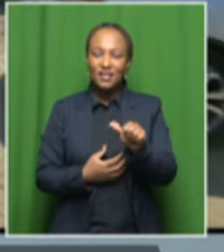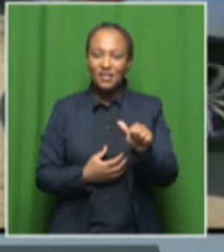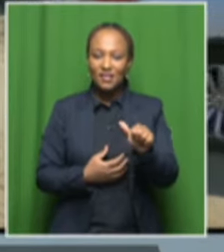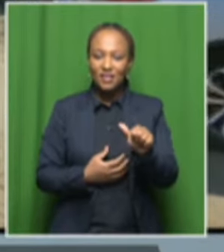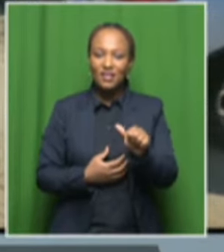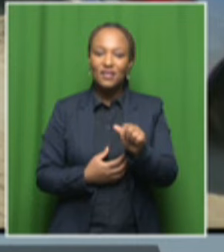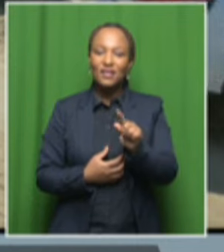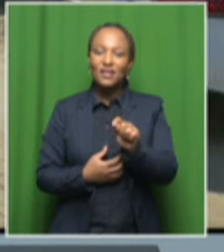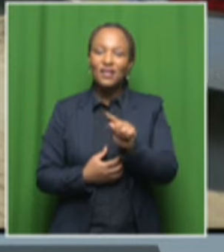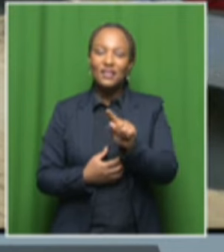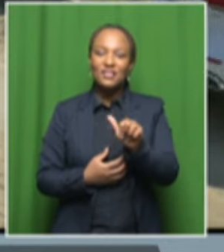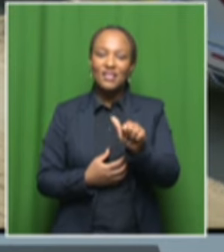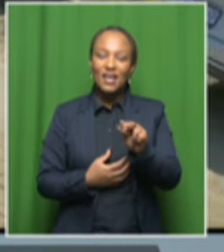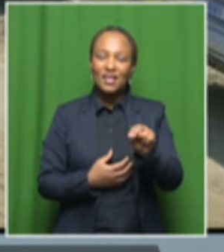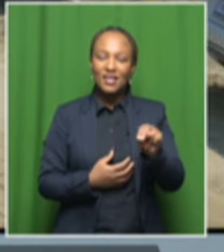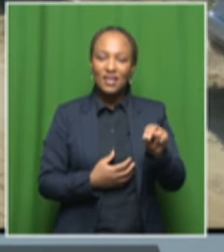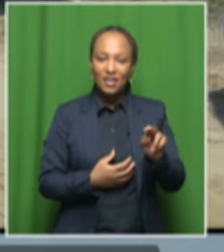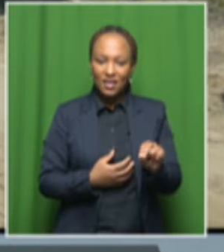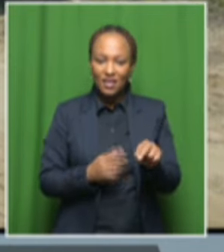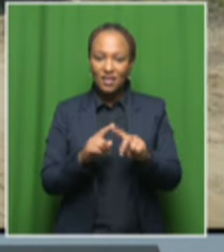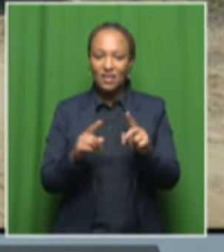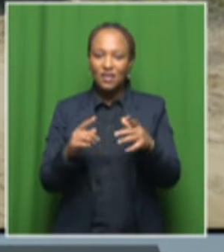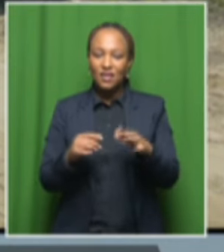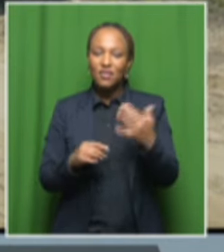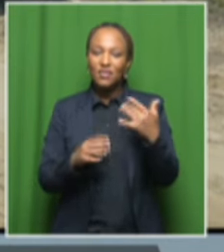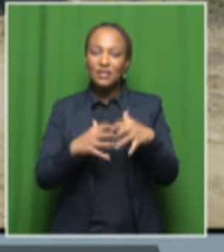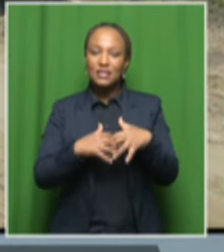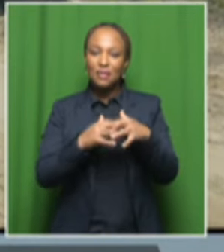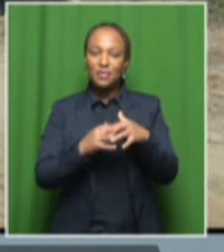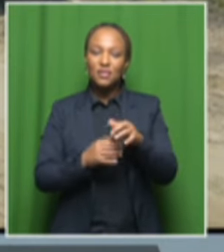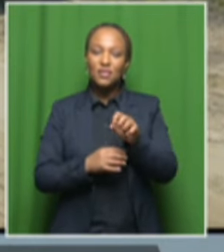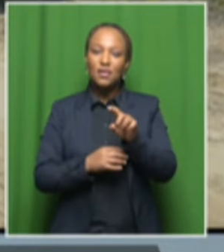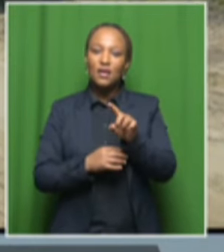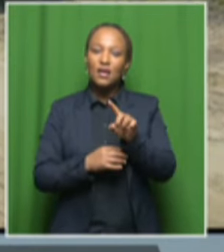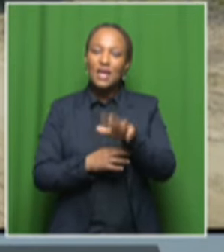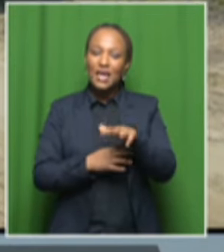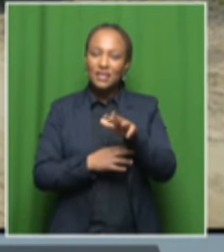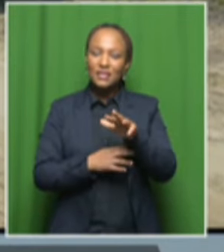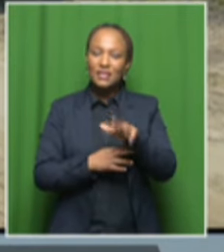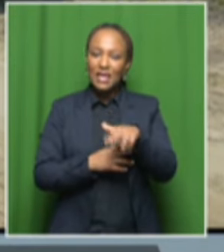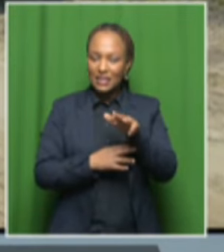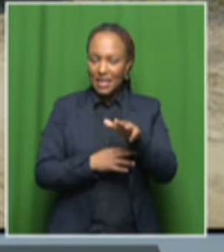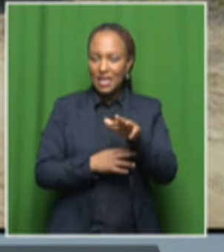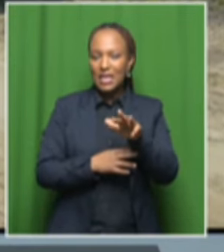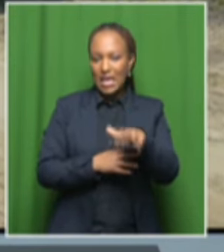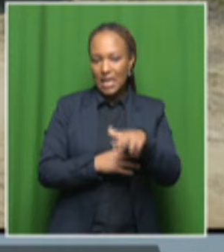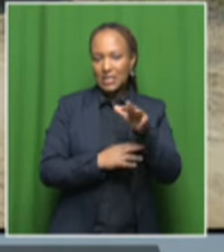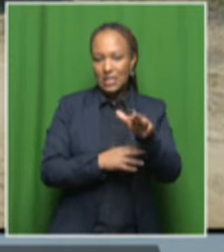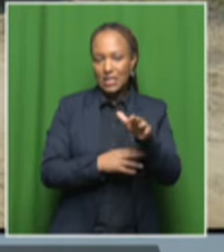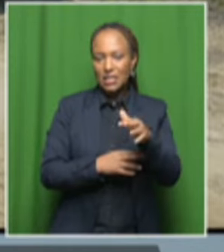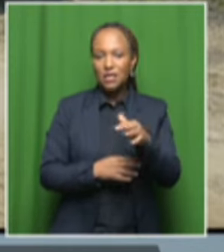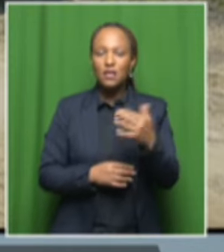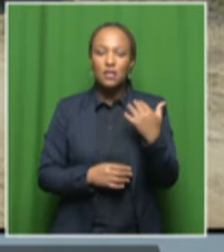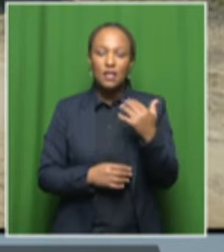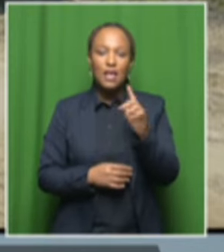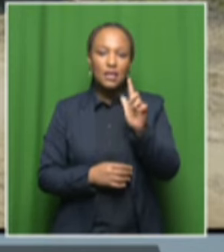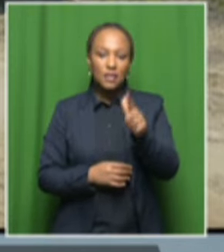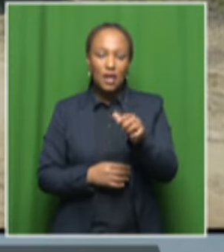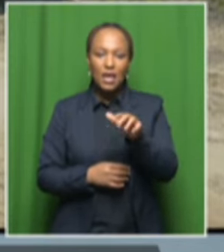A tropical town established in 1919 and declared a town 5 years later in